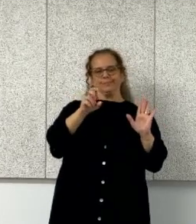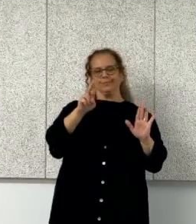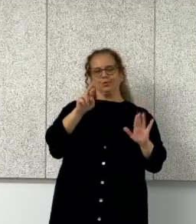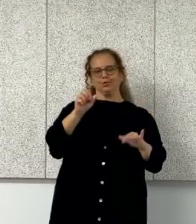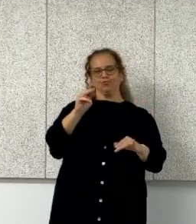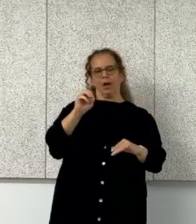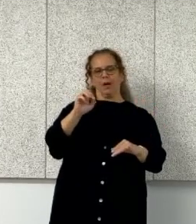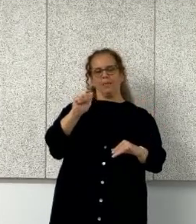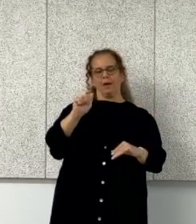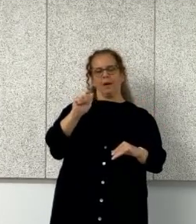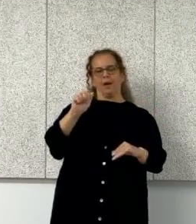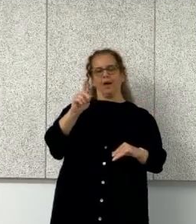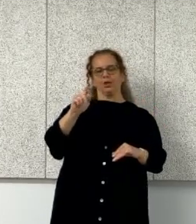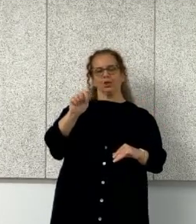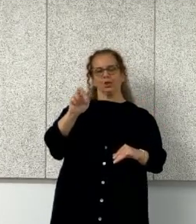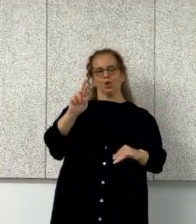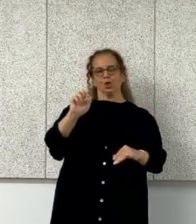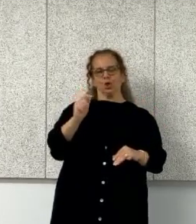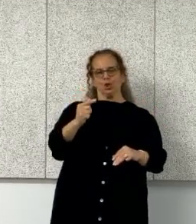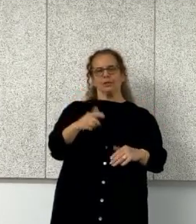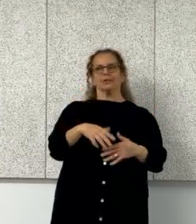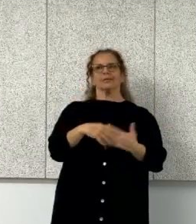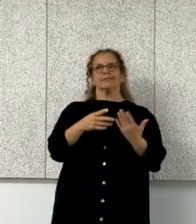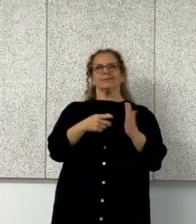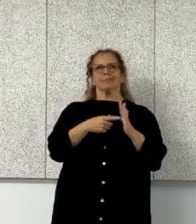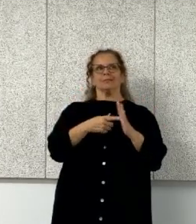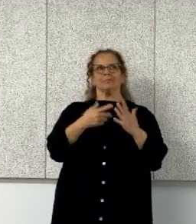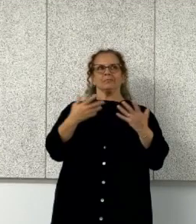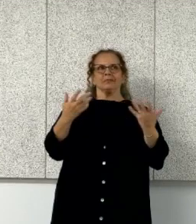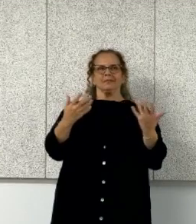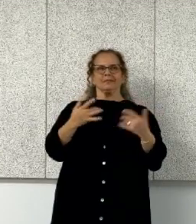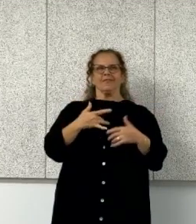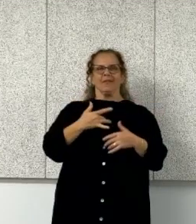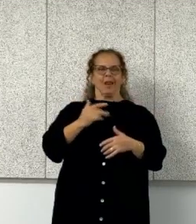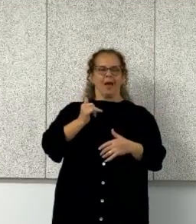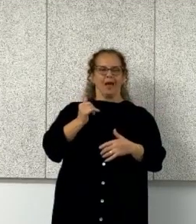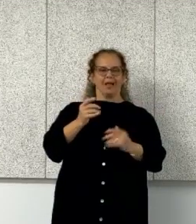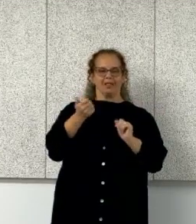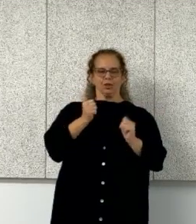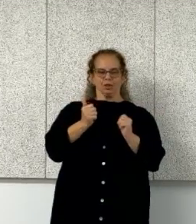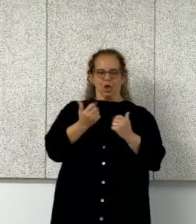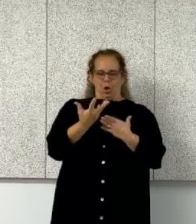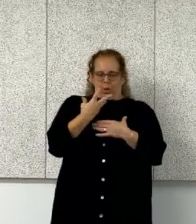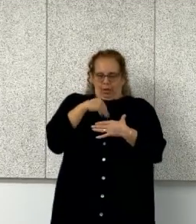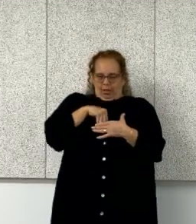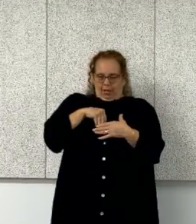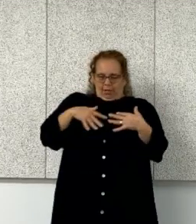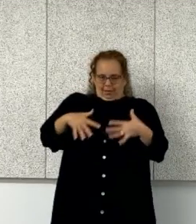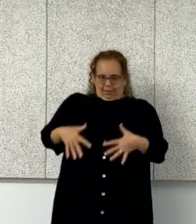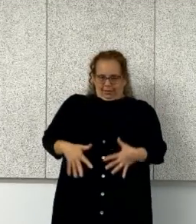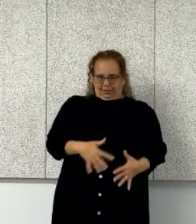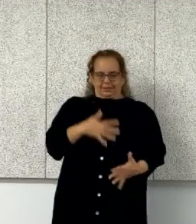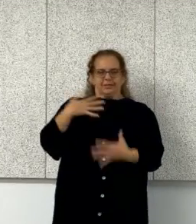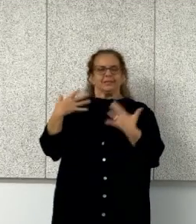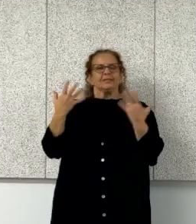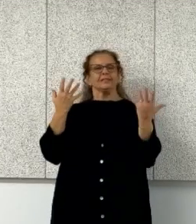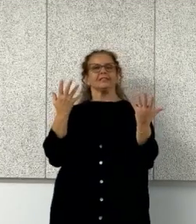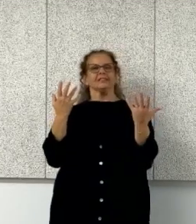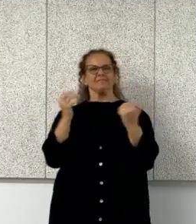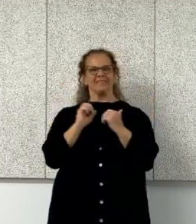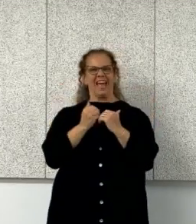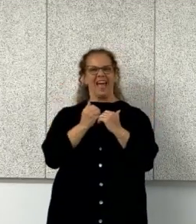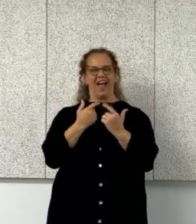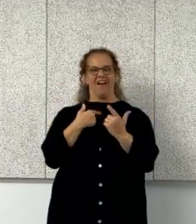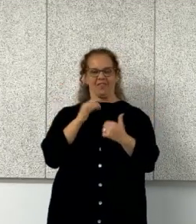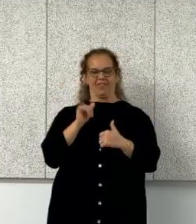We have a positionality and we're having the show kind of run through us and we're processing in our own way. And having that kind